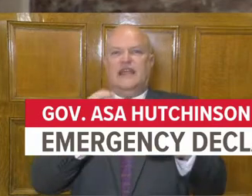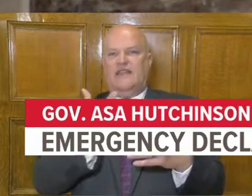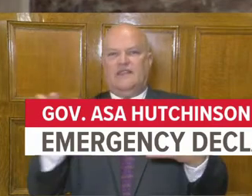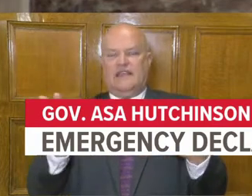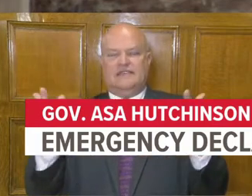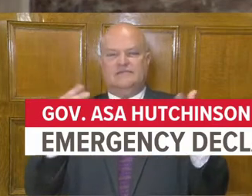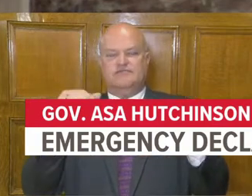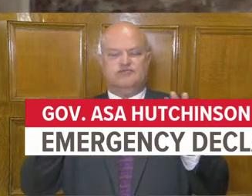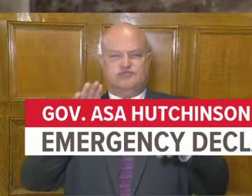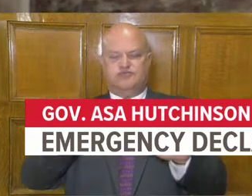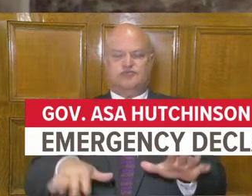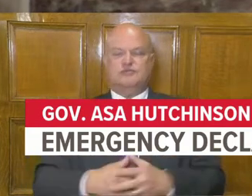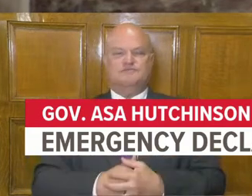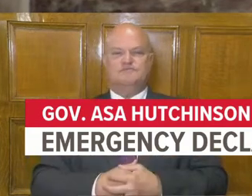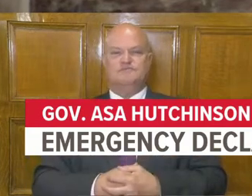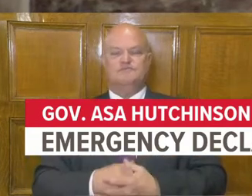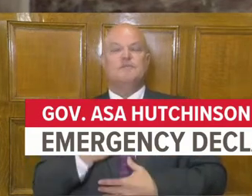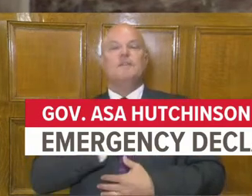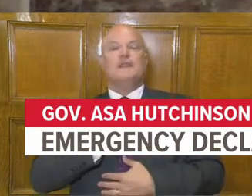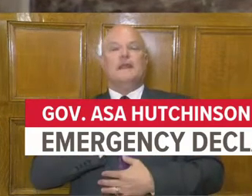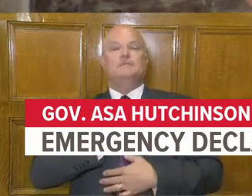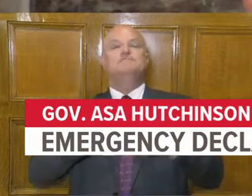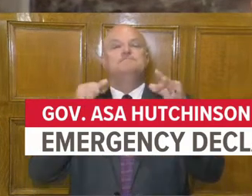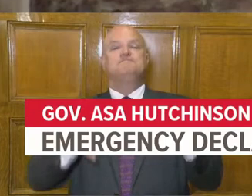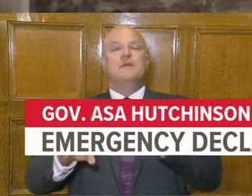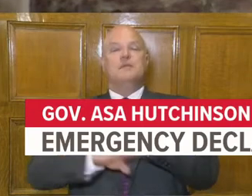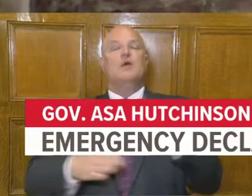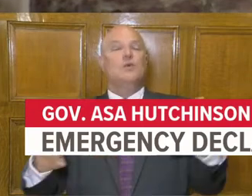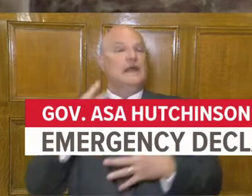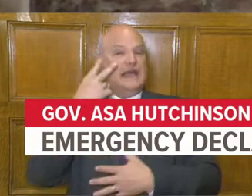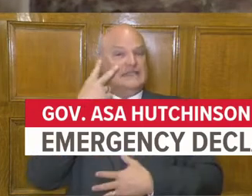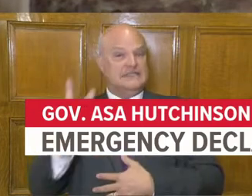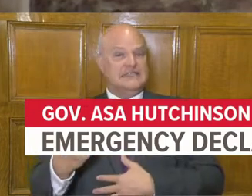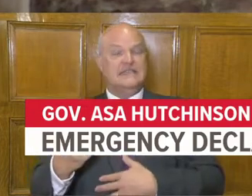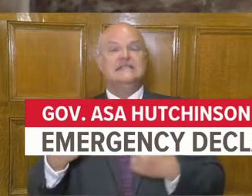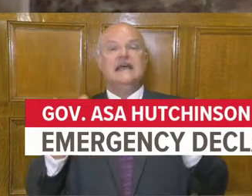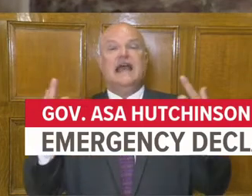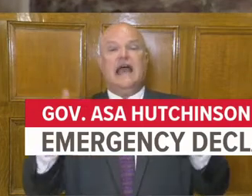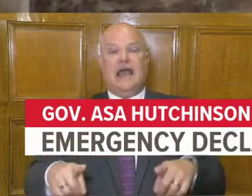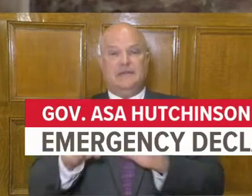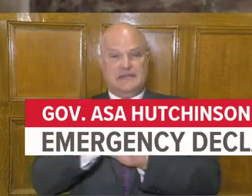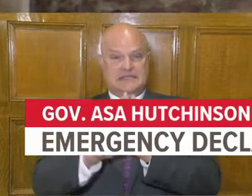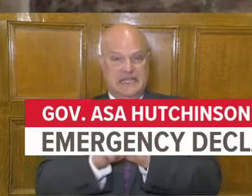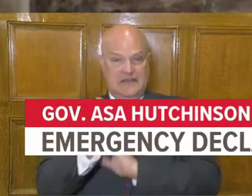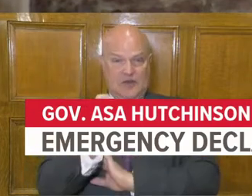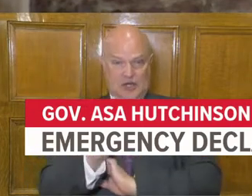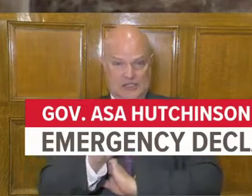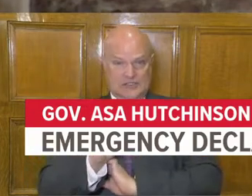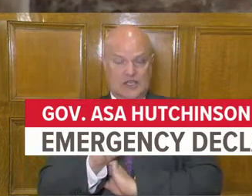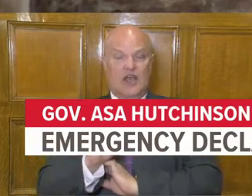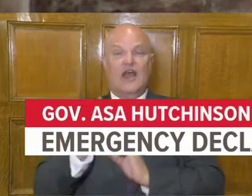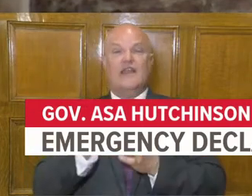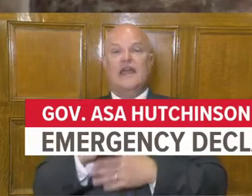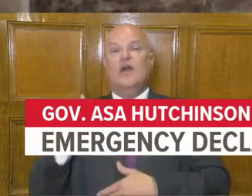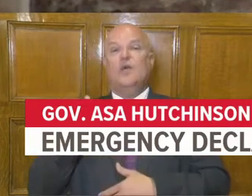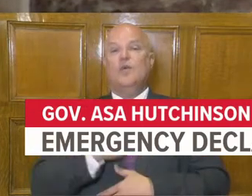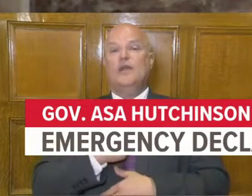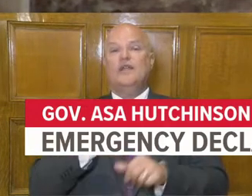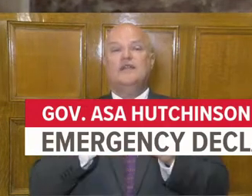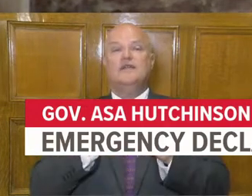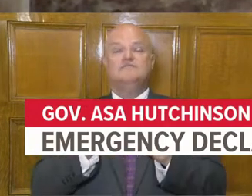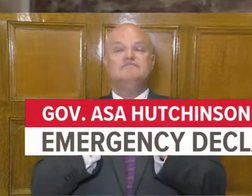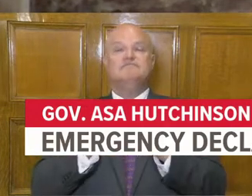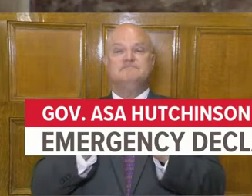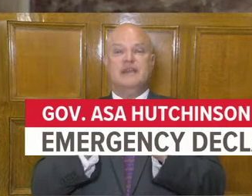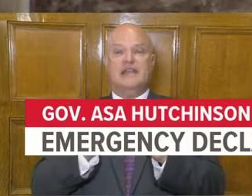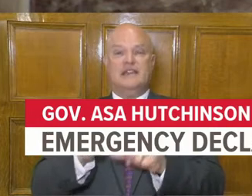No, my decision is based upon what I see as happening in the state of Arkansas, and that we're in a maintenance of